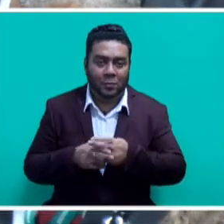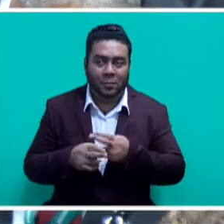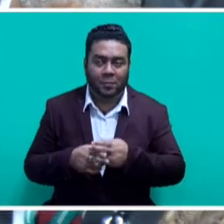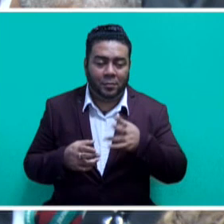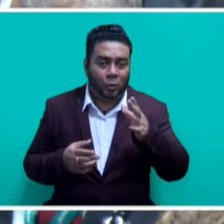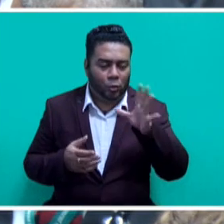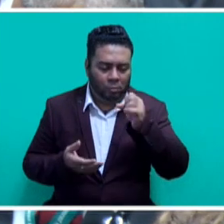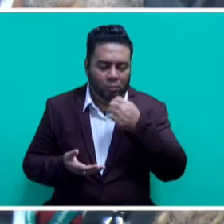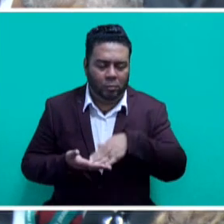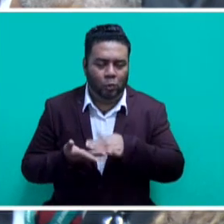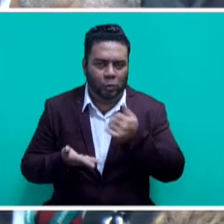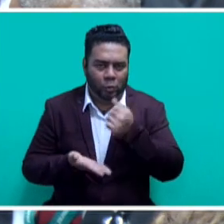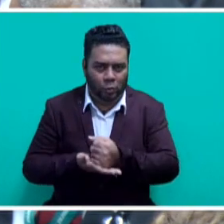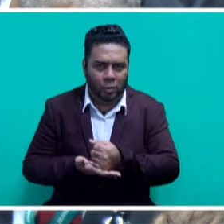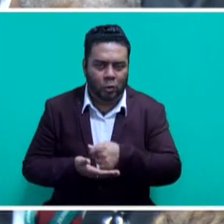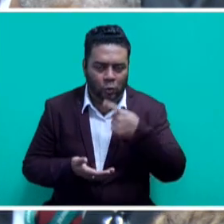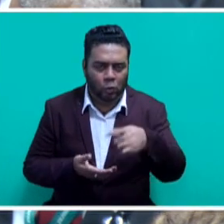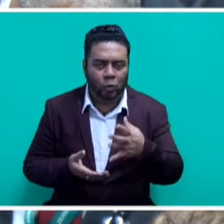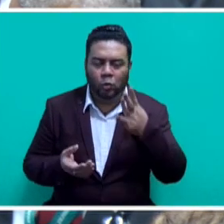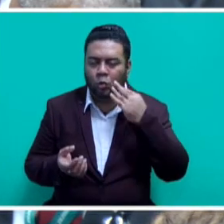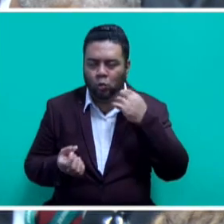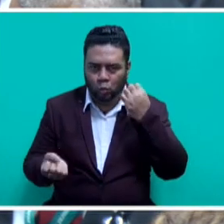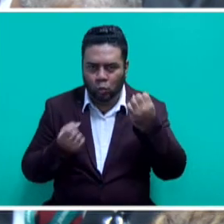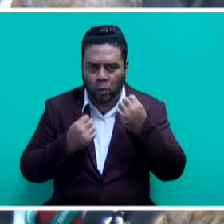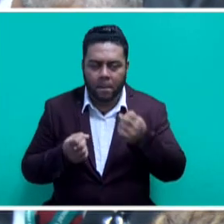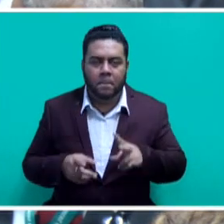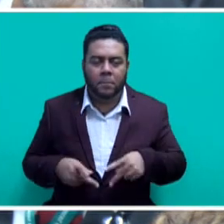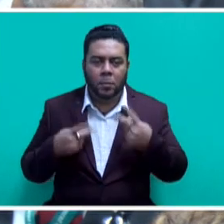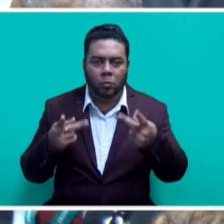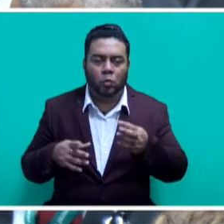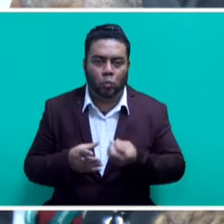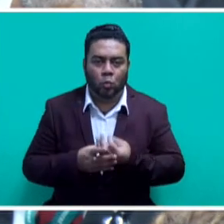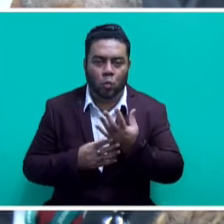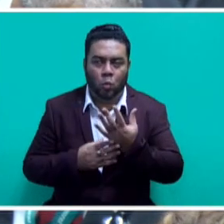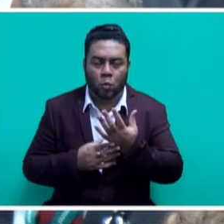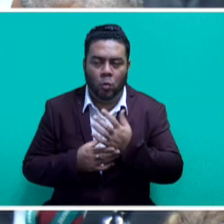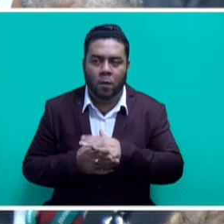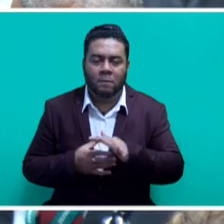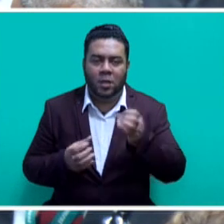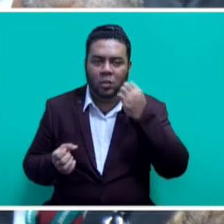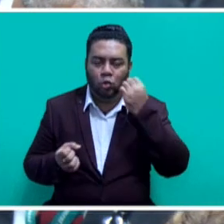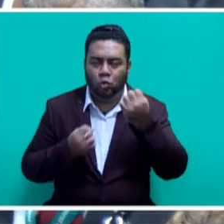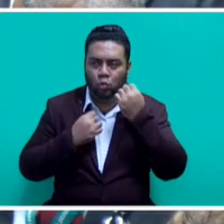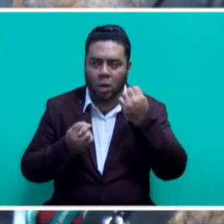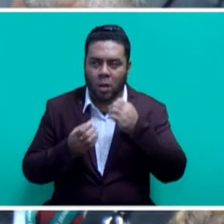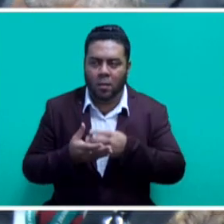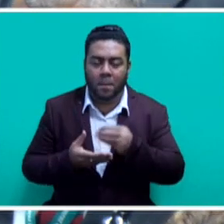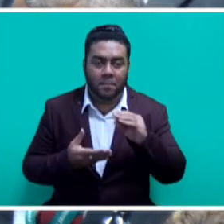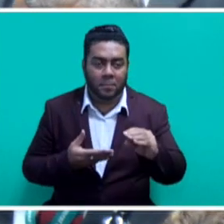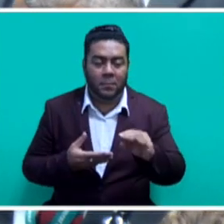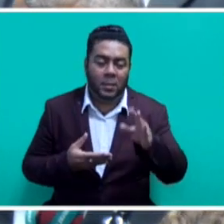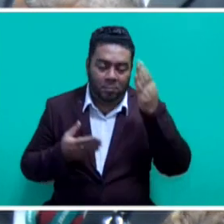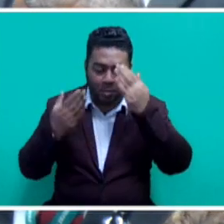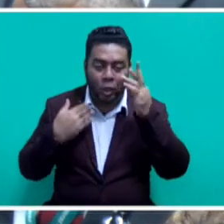helps to ensure a continuous supply of sugarcane and promotes the growth of the competitiveness of the sugar industry. Mr. Speaker